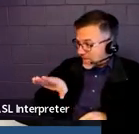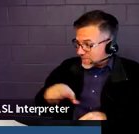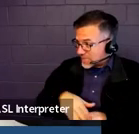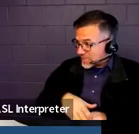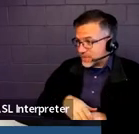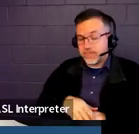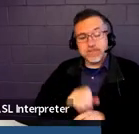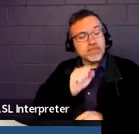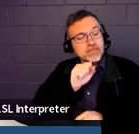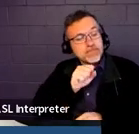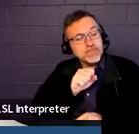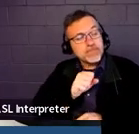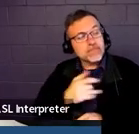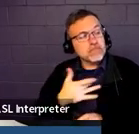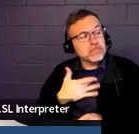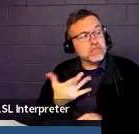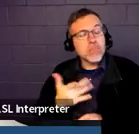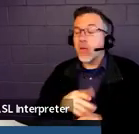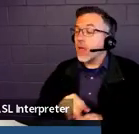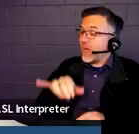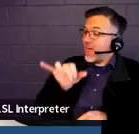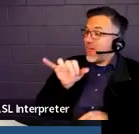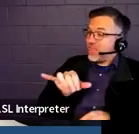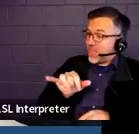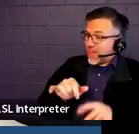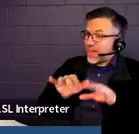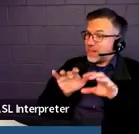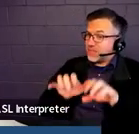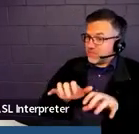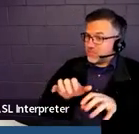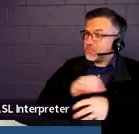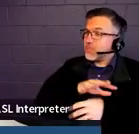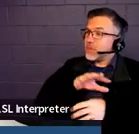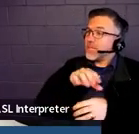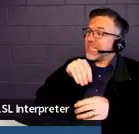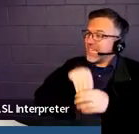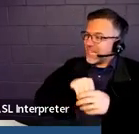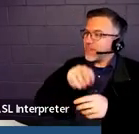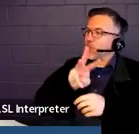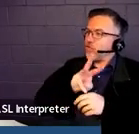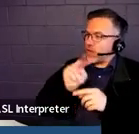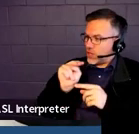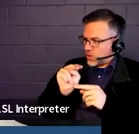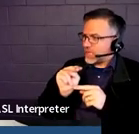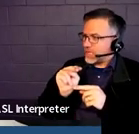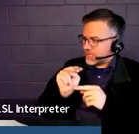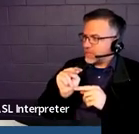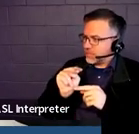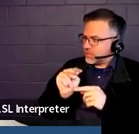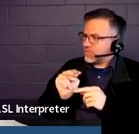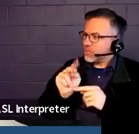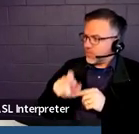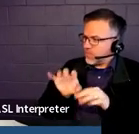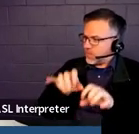that conversation because it is part of the indicator in the written notice. Mm-hmm. Yep.